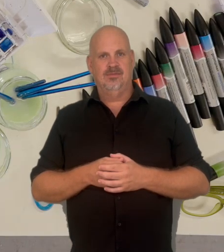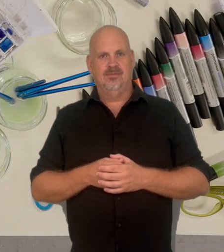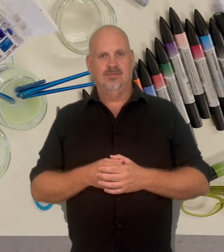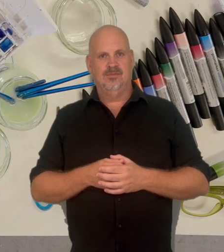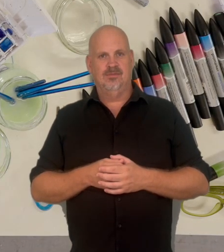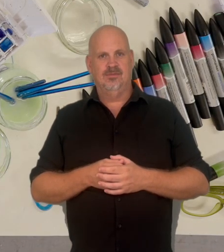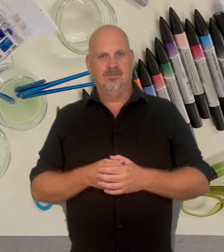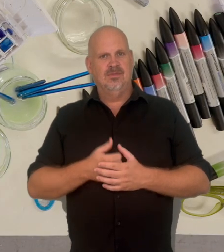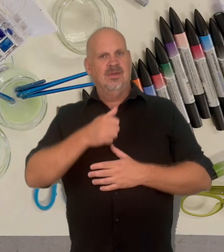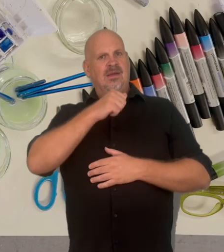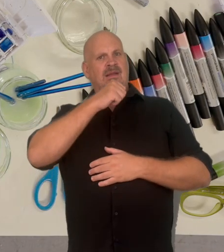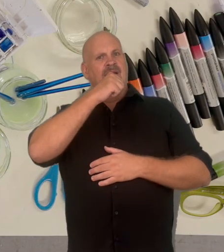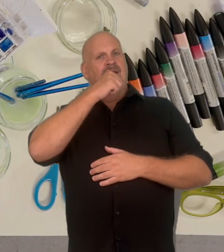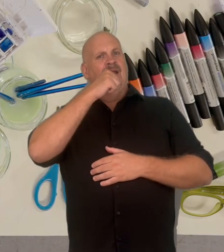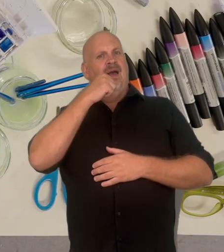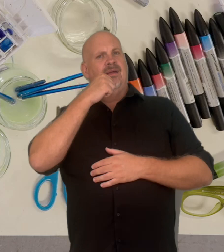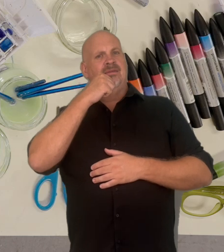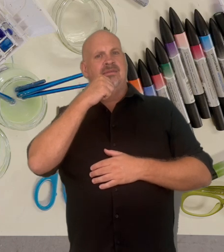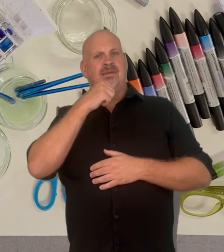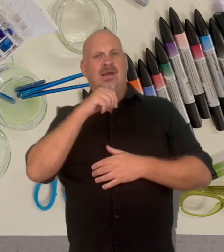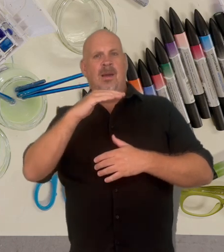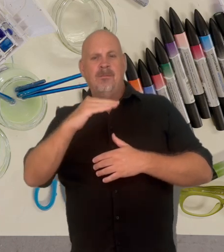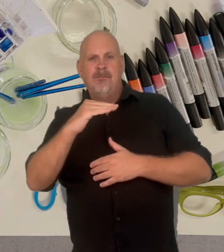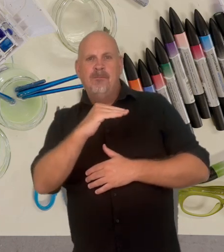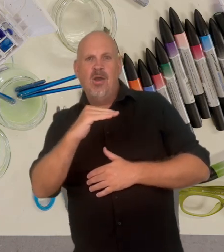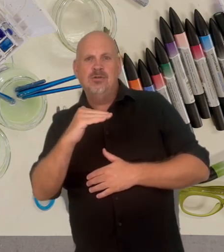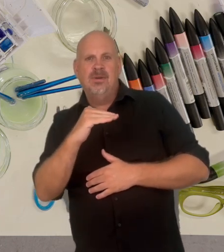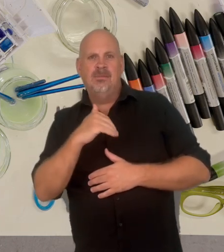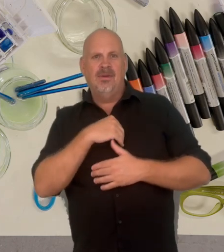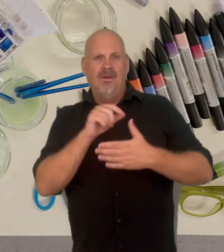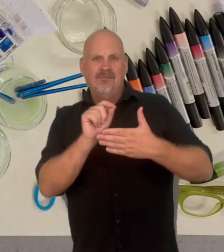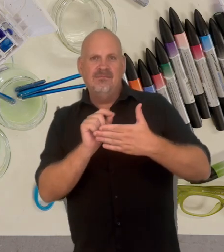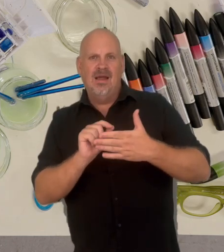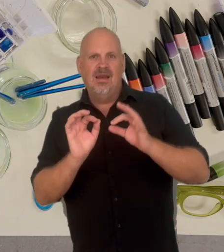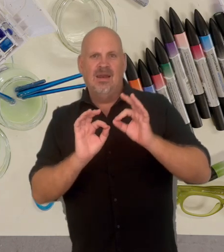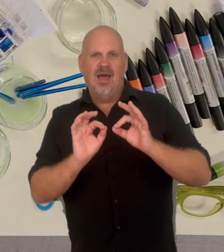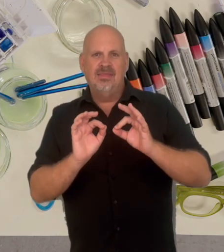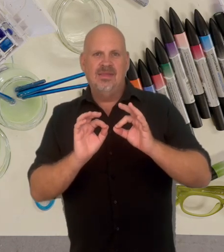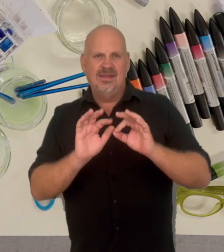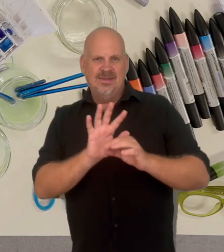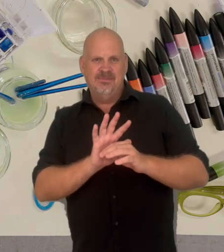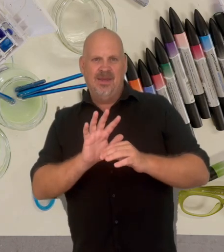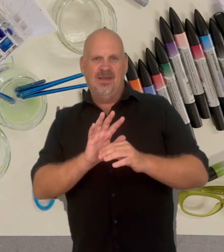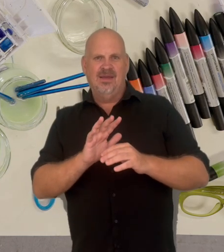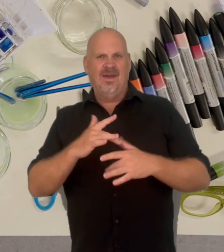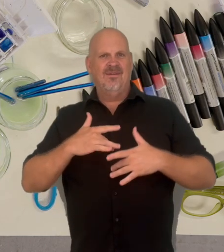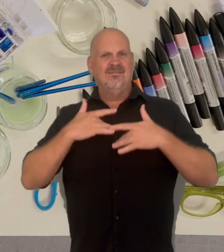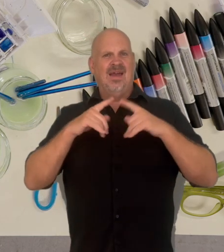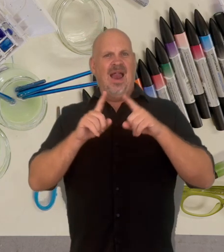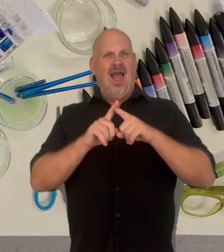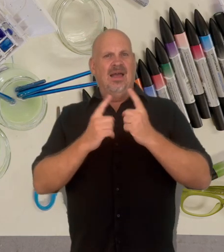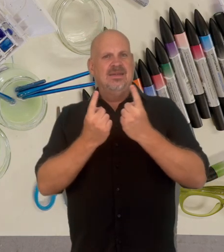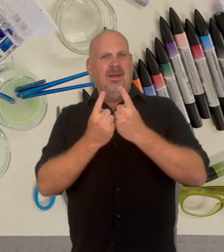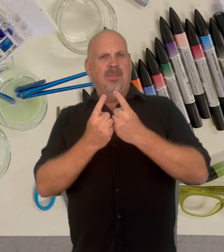Quite nice that I haven't filled in this bottom area, and this negative space here feels like something's jumping off this bottom